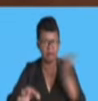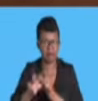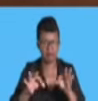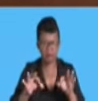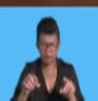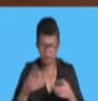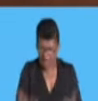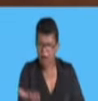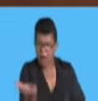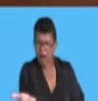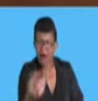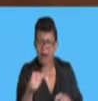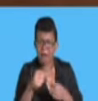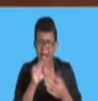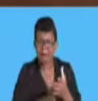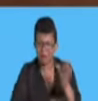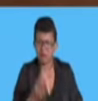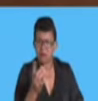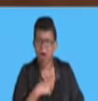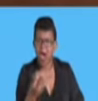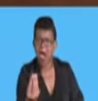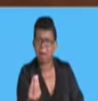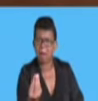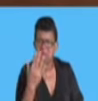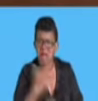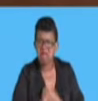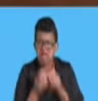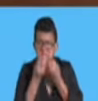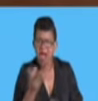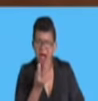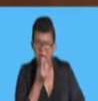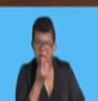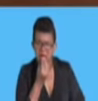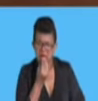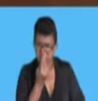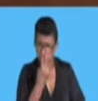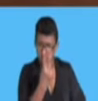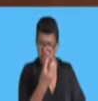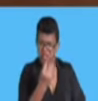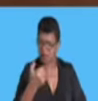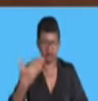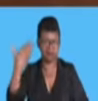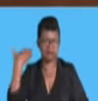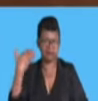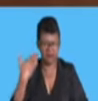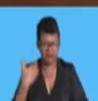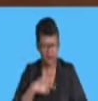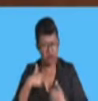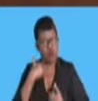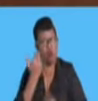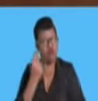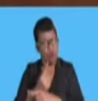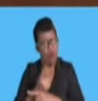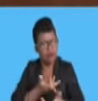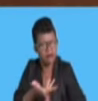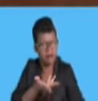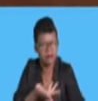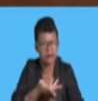Madam Speaker, I spoke at length about my personal relationship with Excellency during our time in the Fiji military